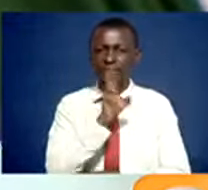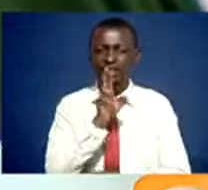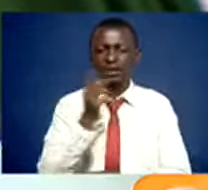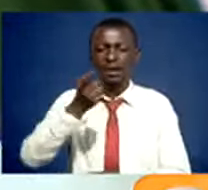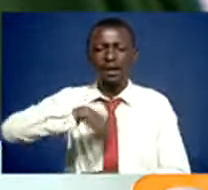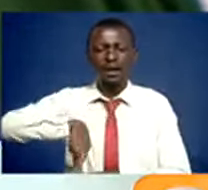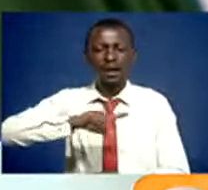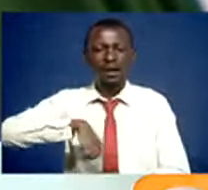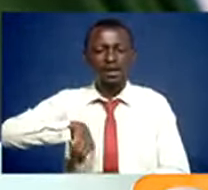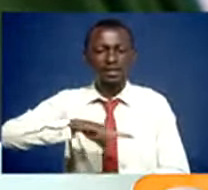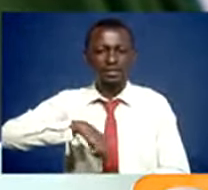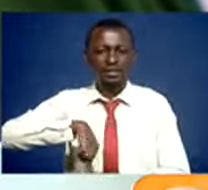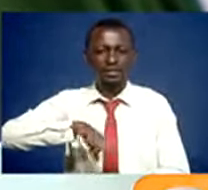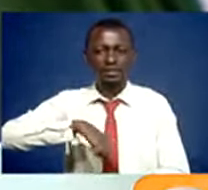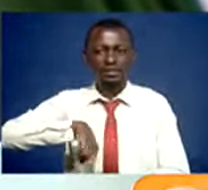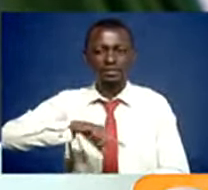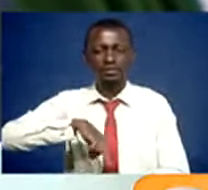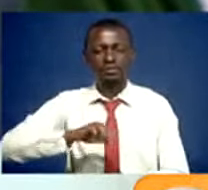threatened